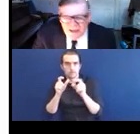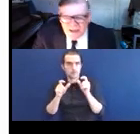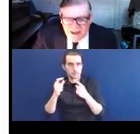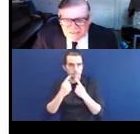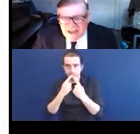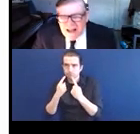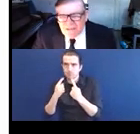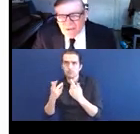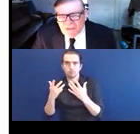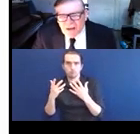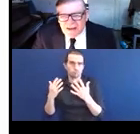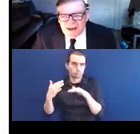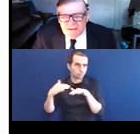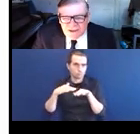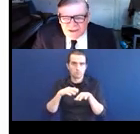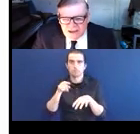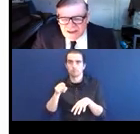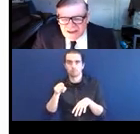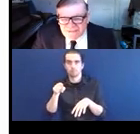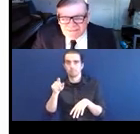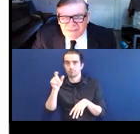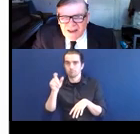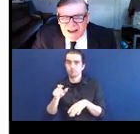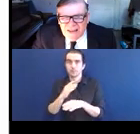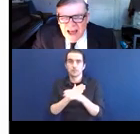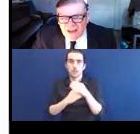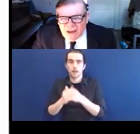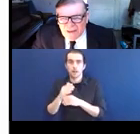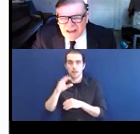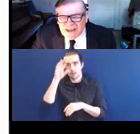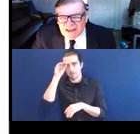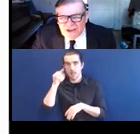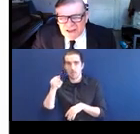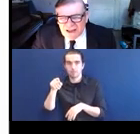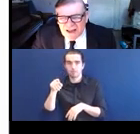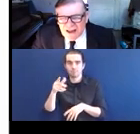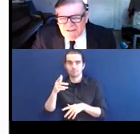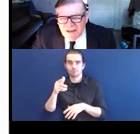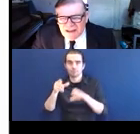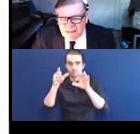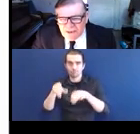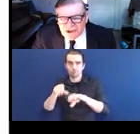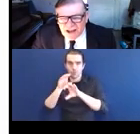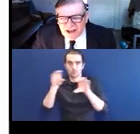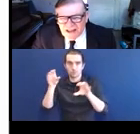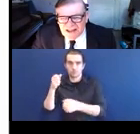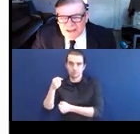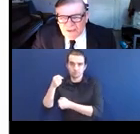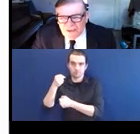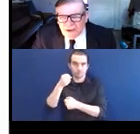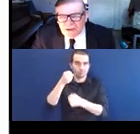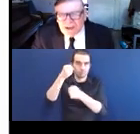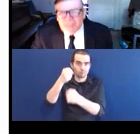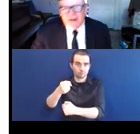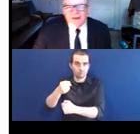the leader, but we must persist. Now they're up against a 2-meter fence. They're pushing against it with